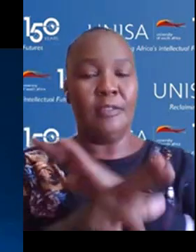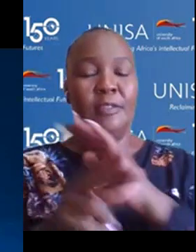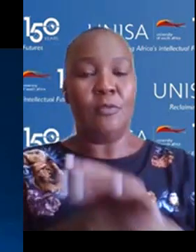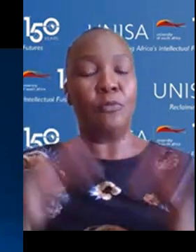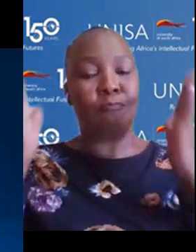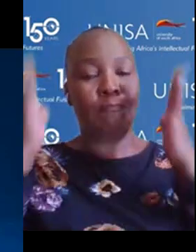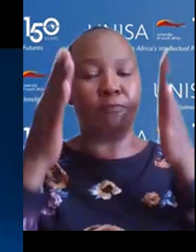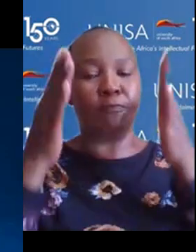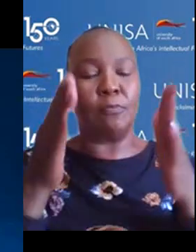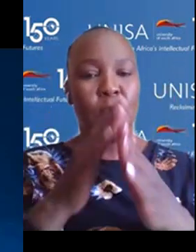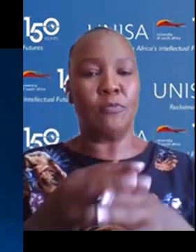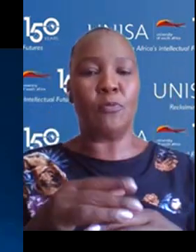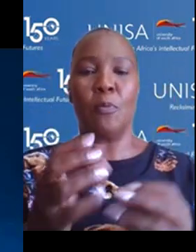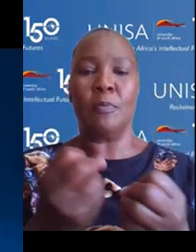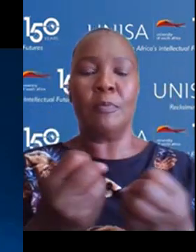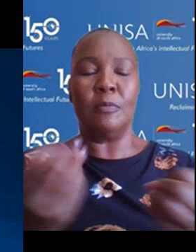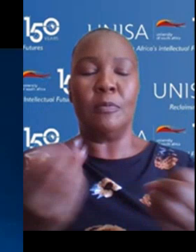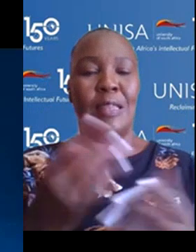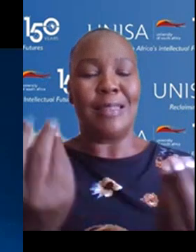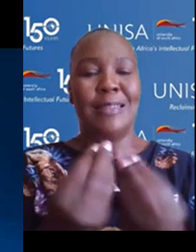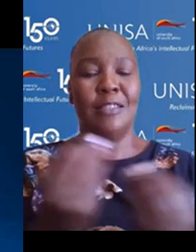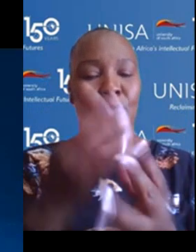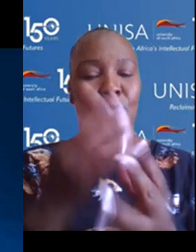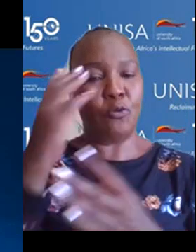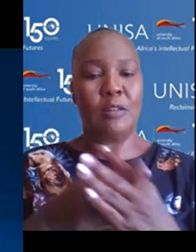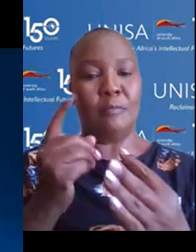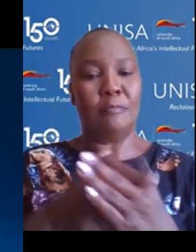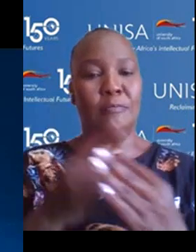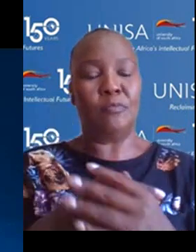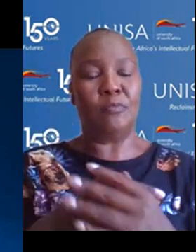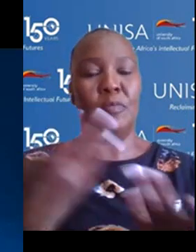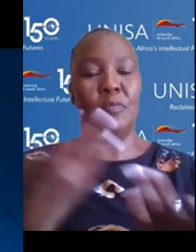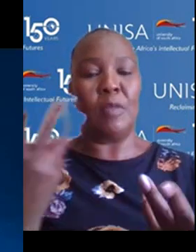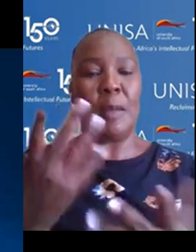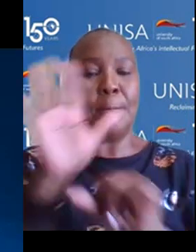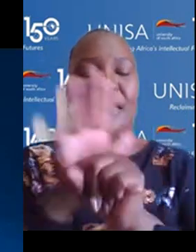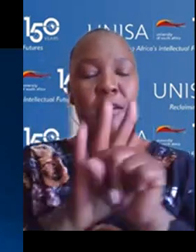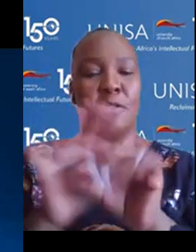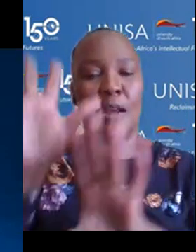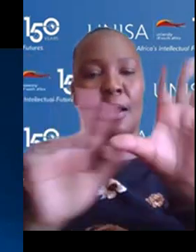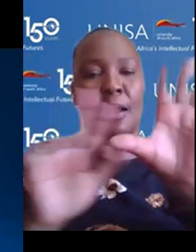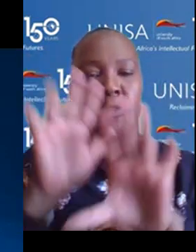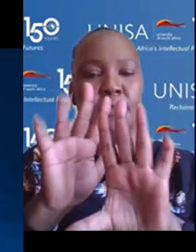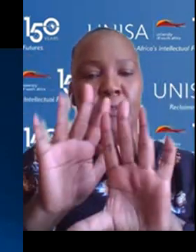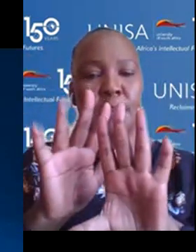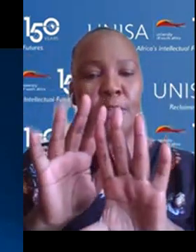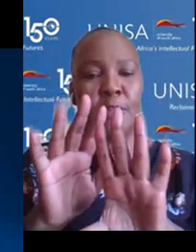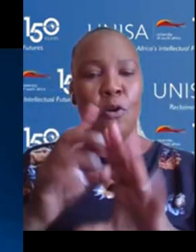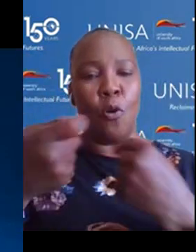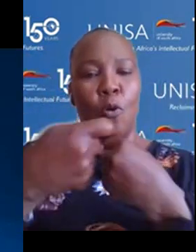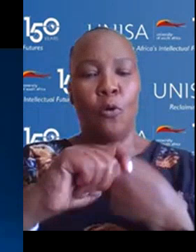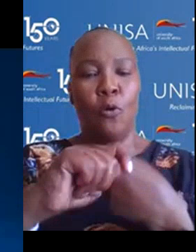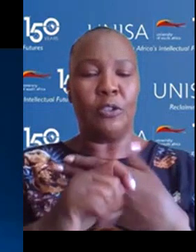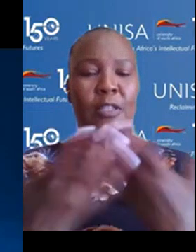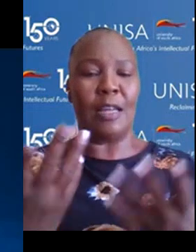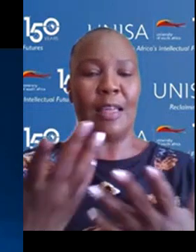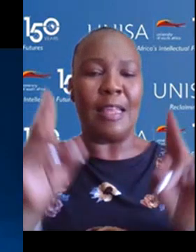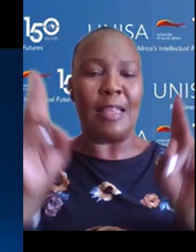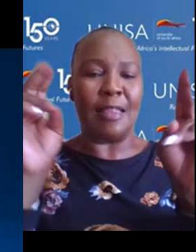on some of the more popular ways to customize Windows 10: background, colors, the lock screen, themes, and